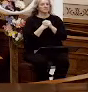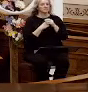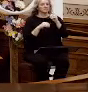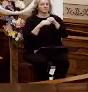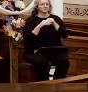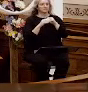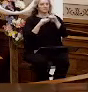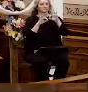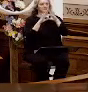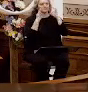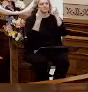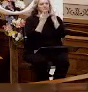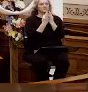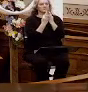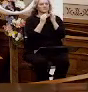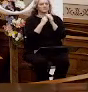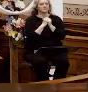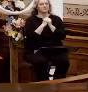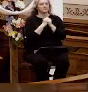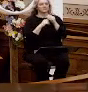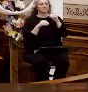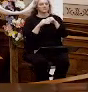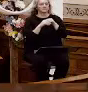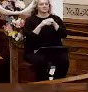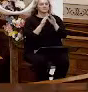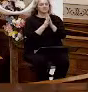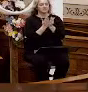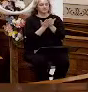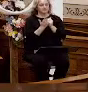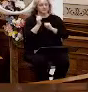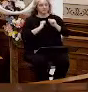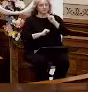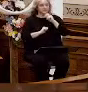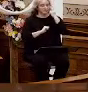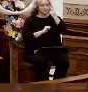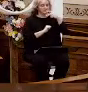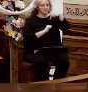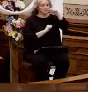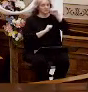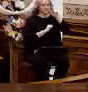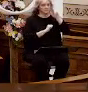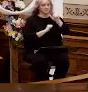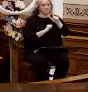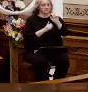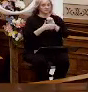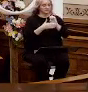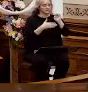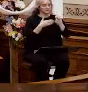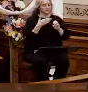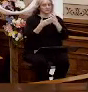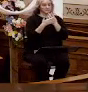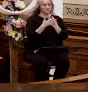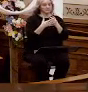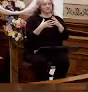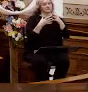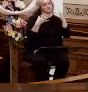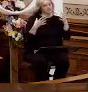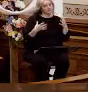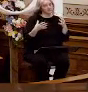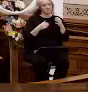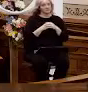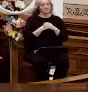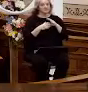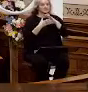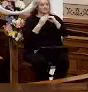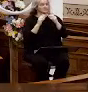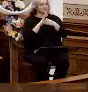our families. In the book of Acts, we see Paul ending up in prison a lot. In the story we